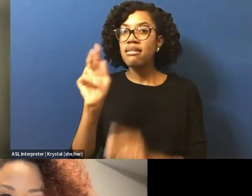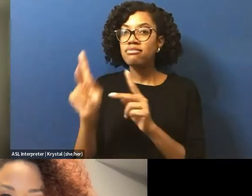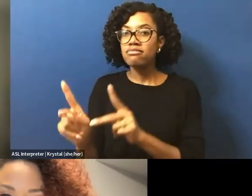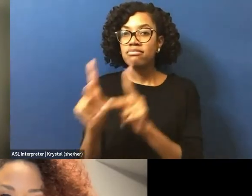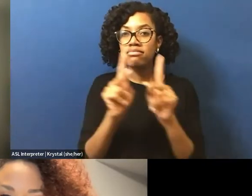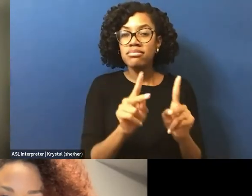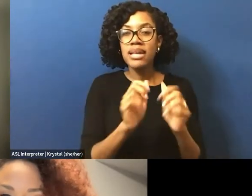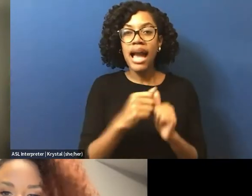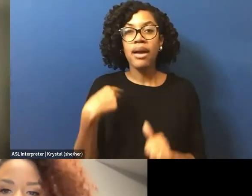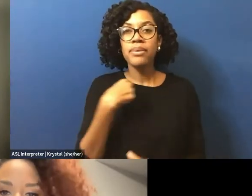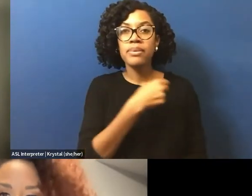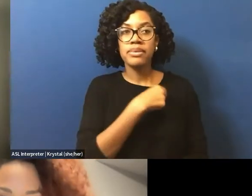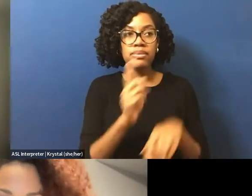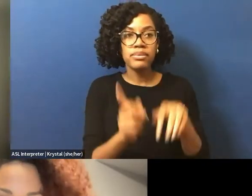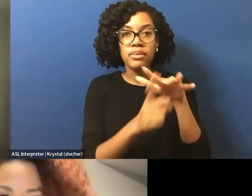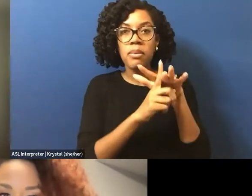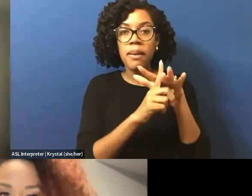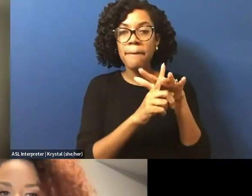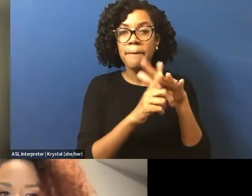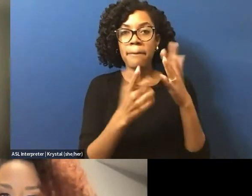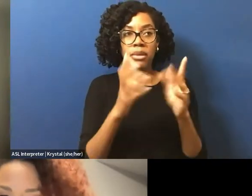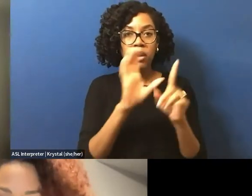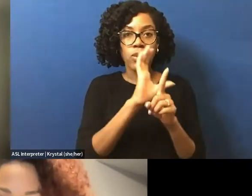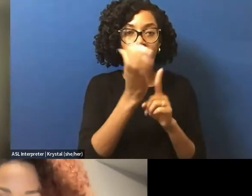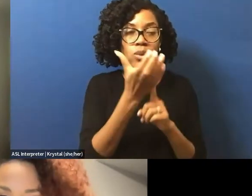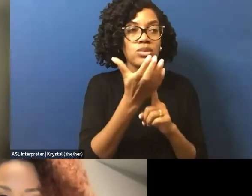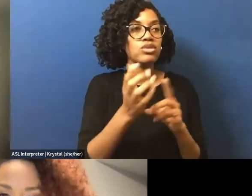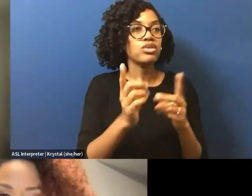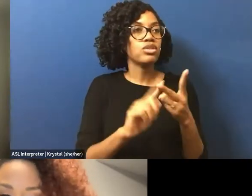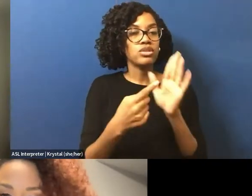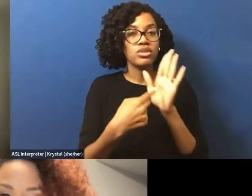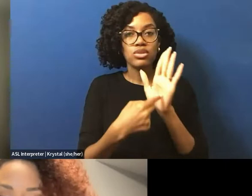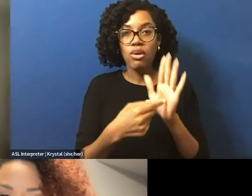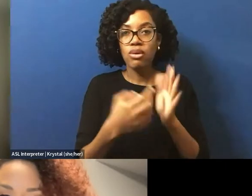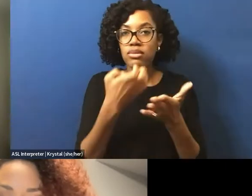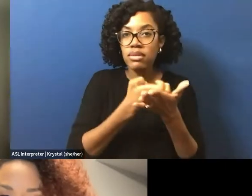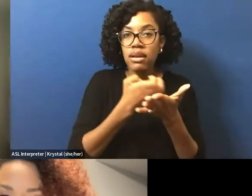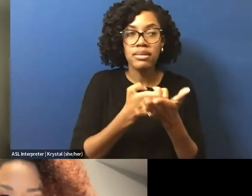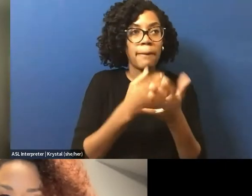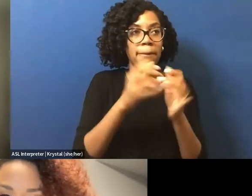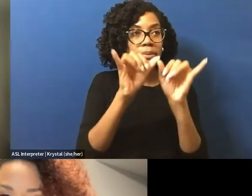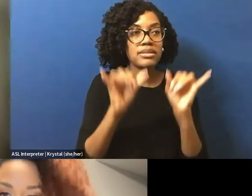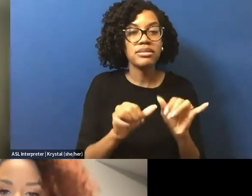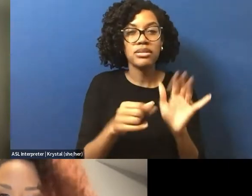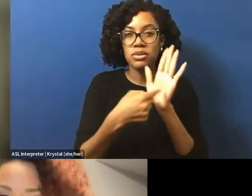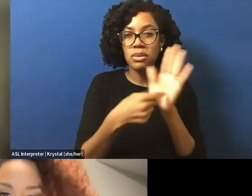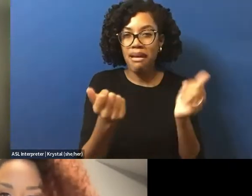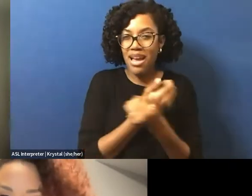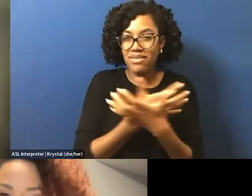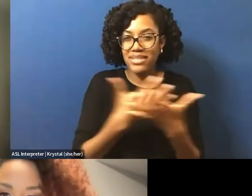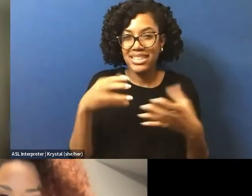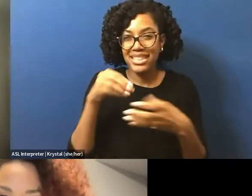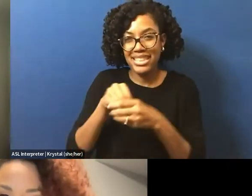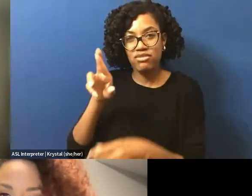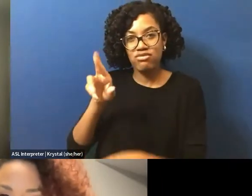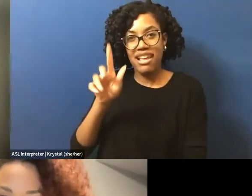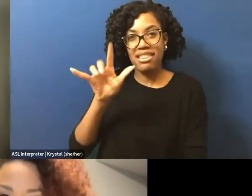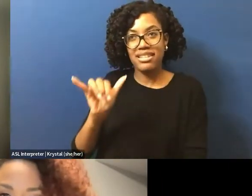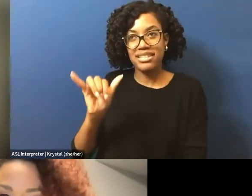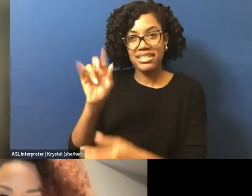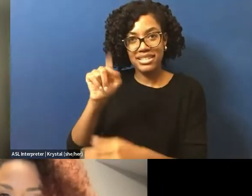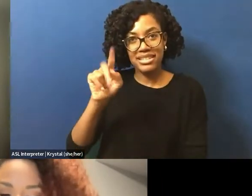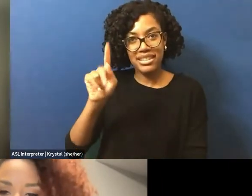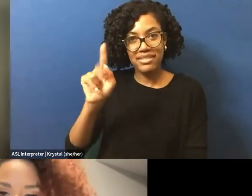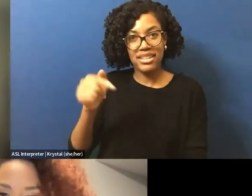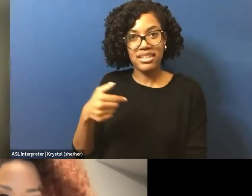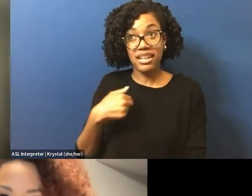up economically, how we show up politically, et cetera, right? And I'm fascinated. I'm fascinated by the narratives that we choose to tell